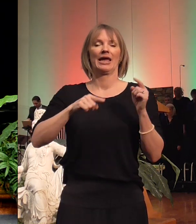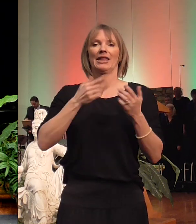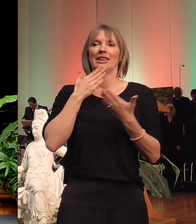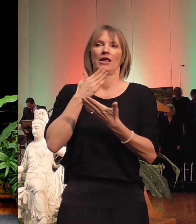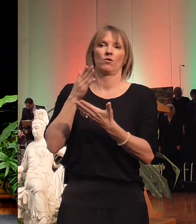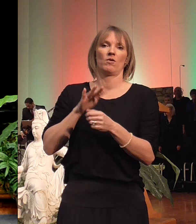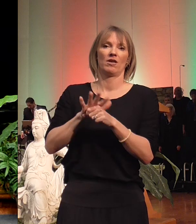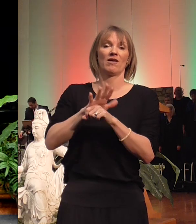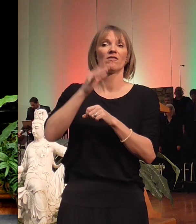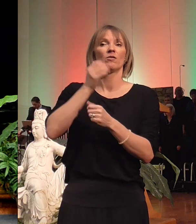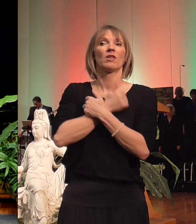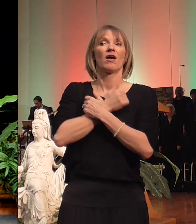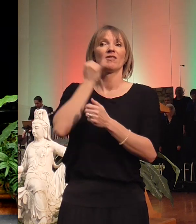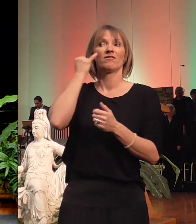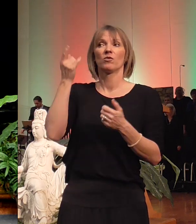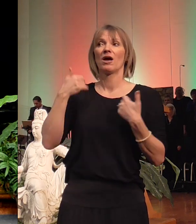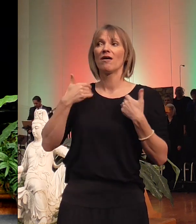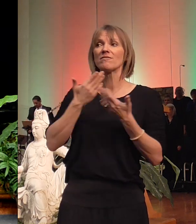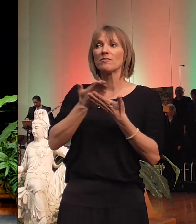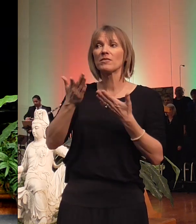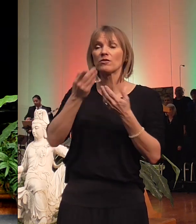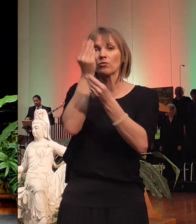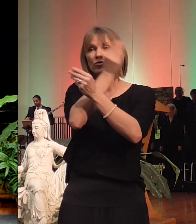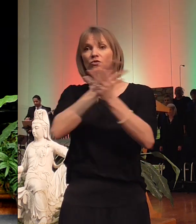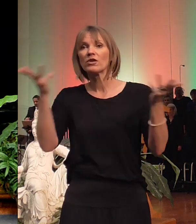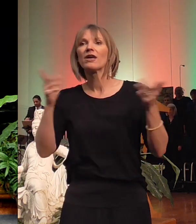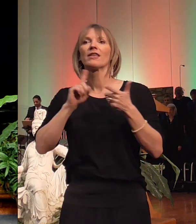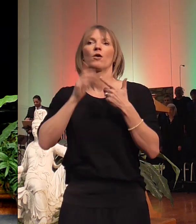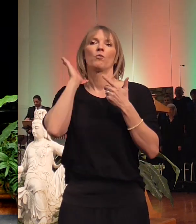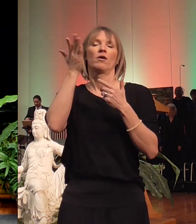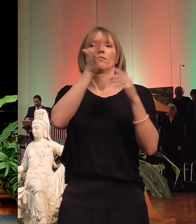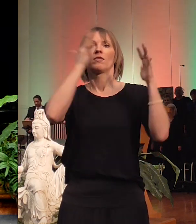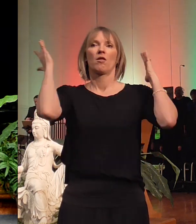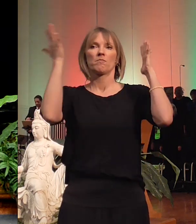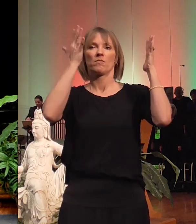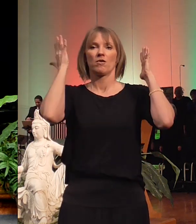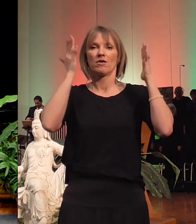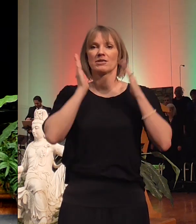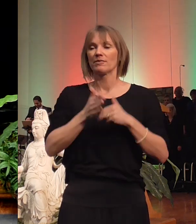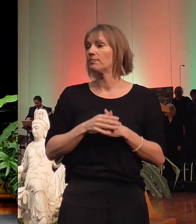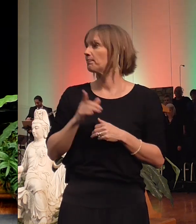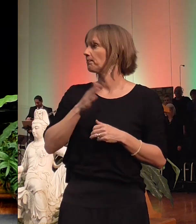But I would love it if you would have anything to share with these folks, and then we'll give you a big round of applause.